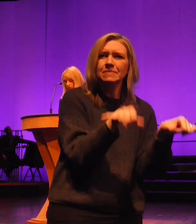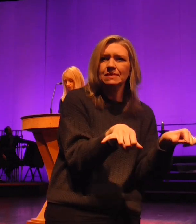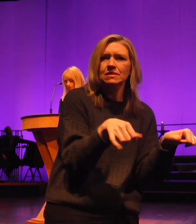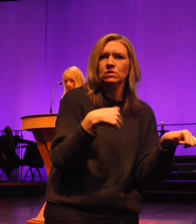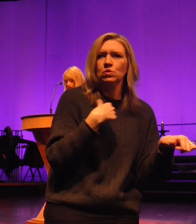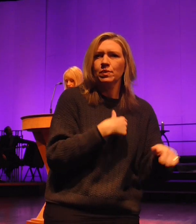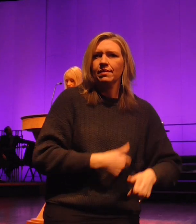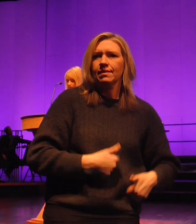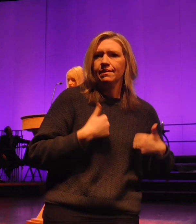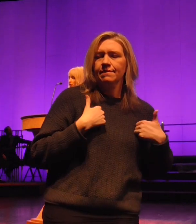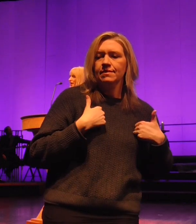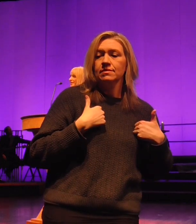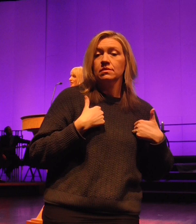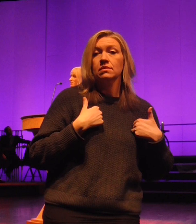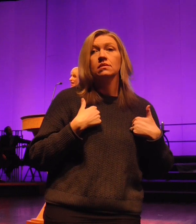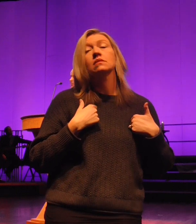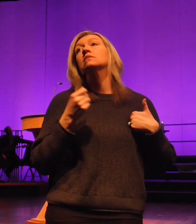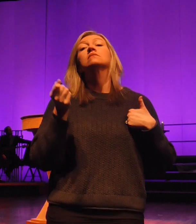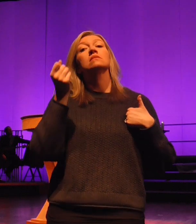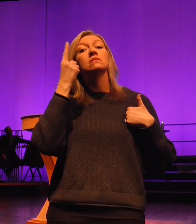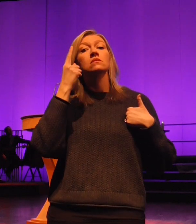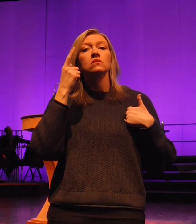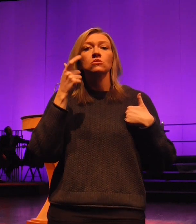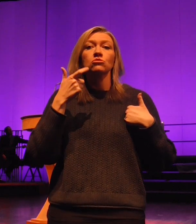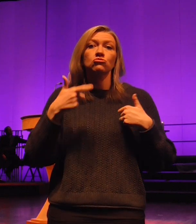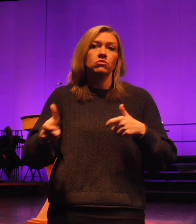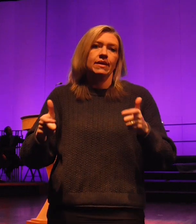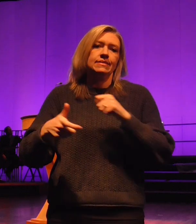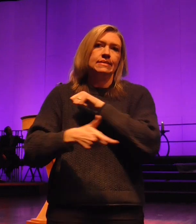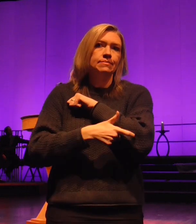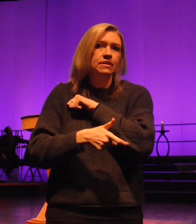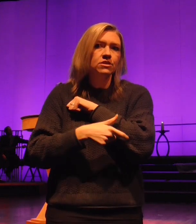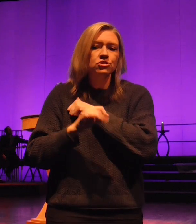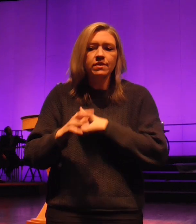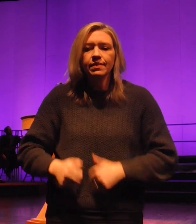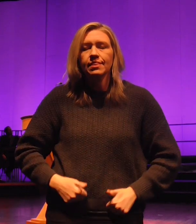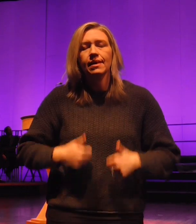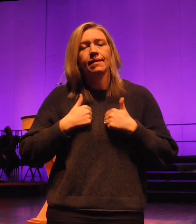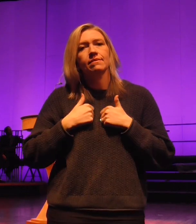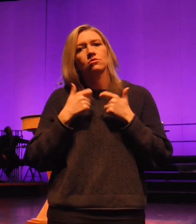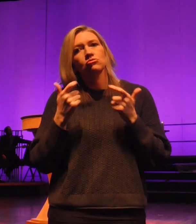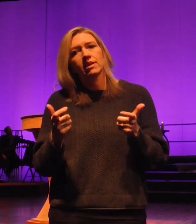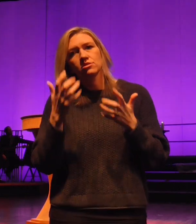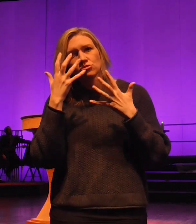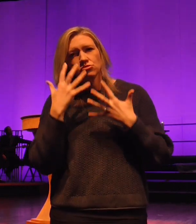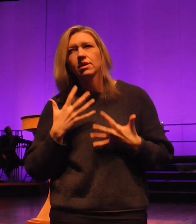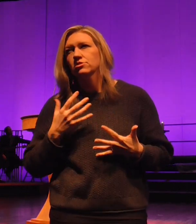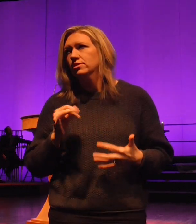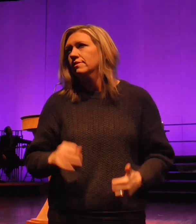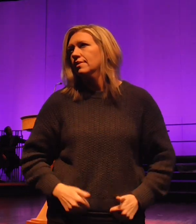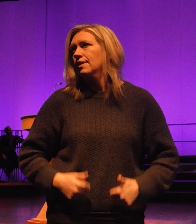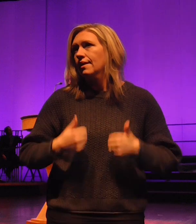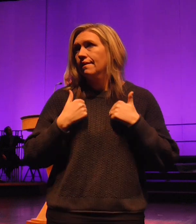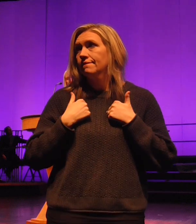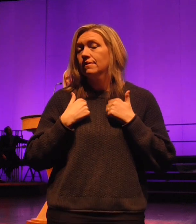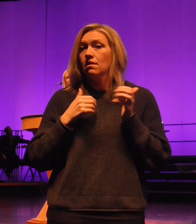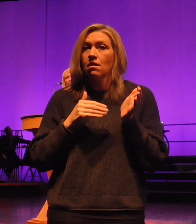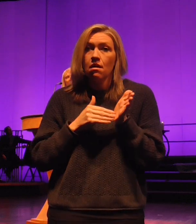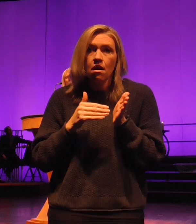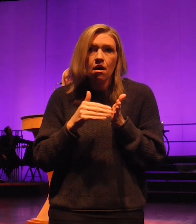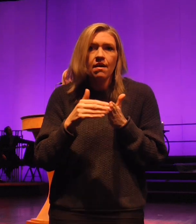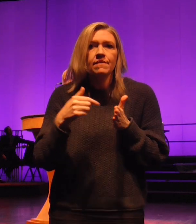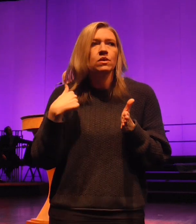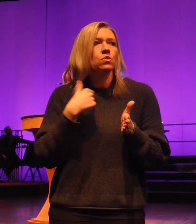live. Now, the great temptation of life and the great tragedy of life is that so often